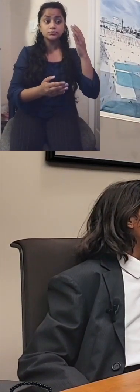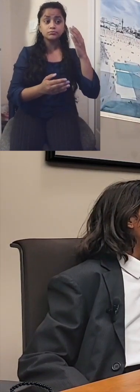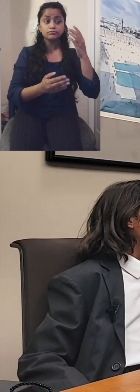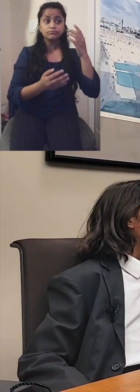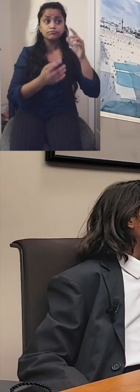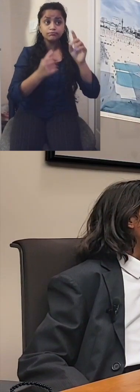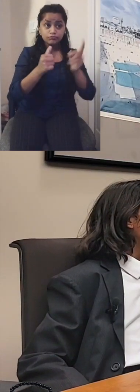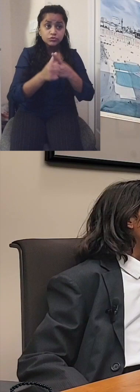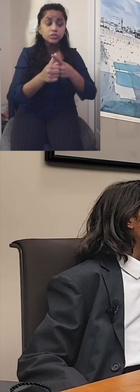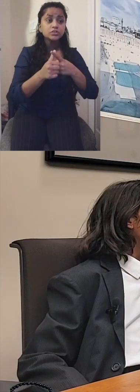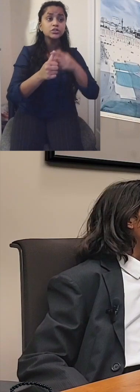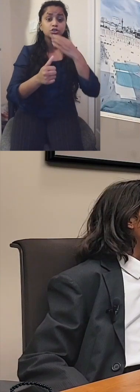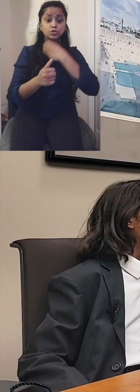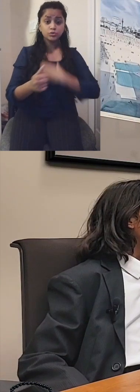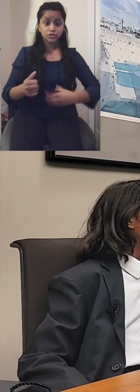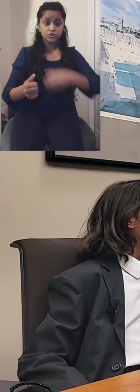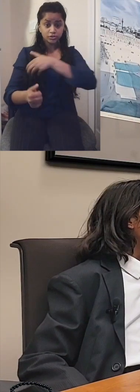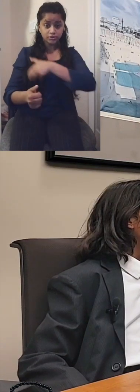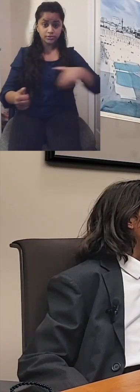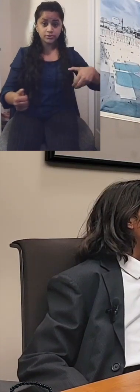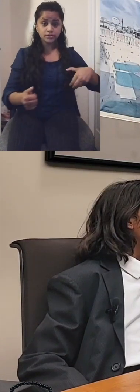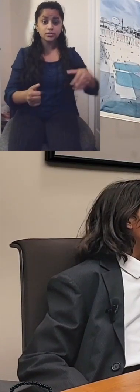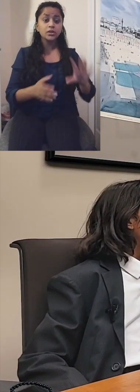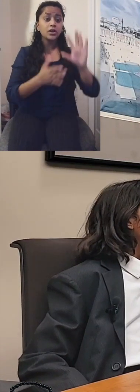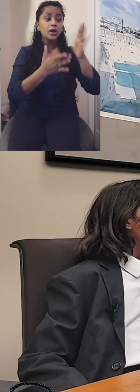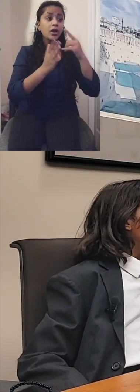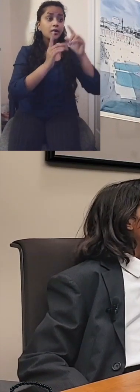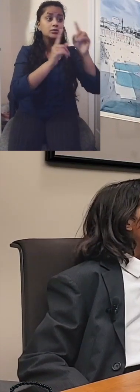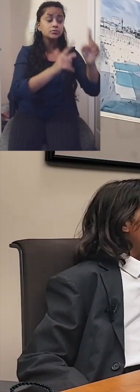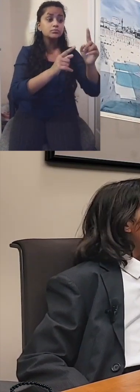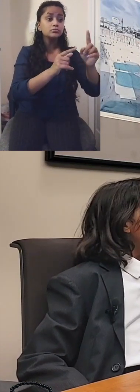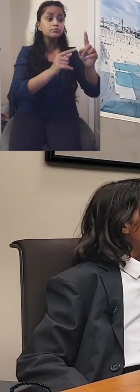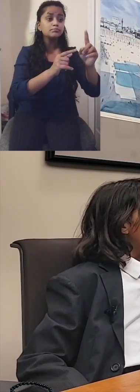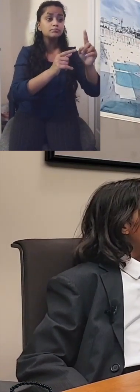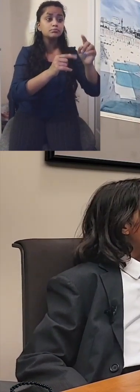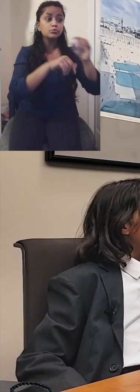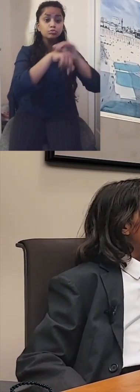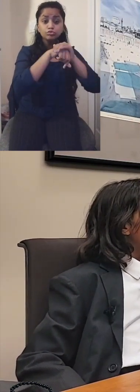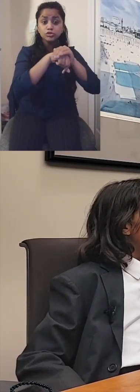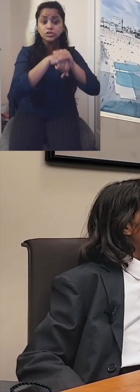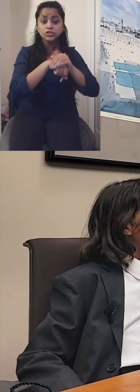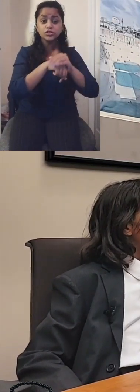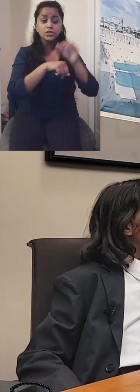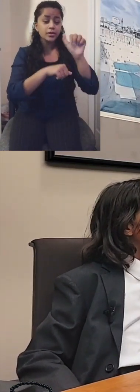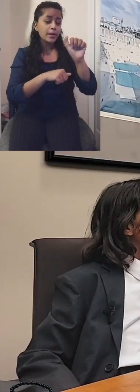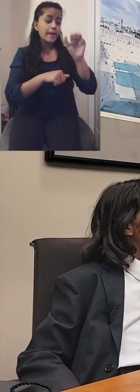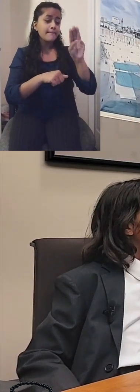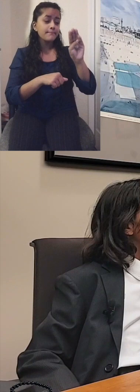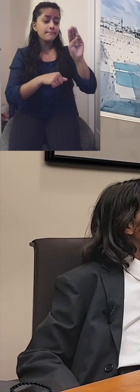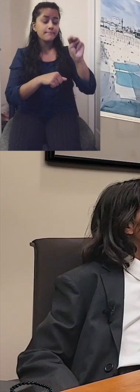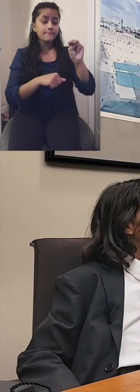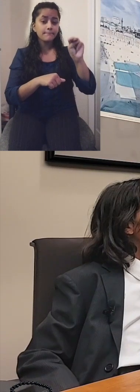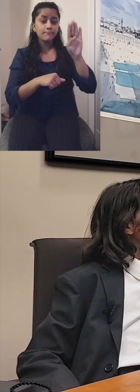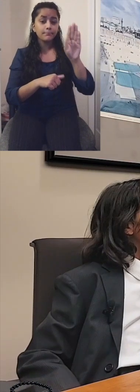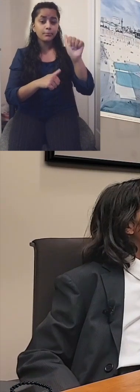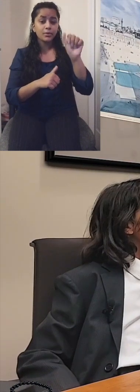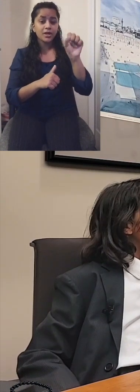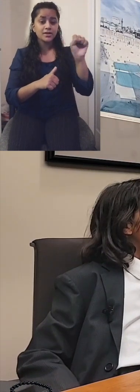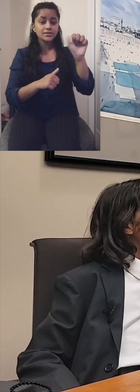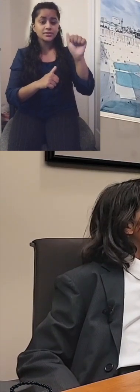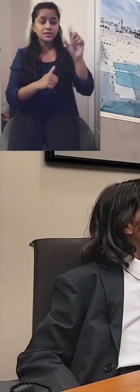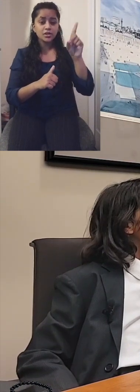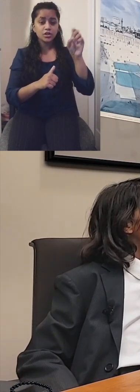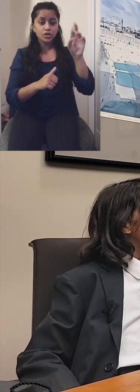just coming to the end of my job in Switzerland, where I was the British ambassador. So I was living in Bern in the